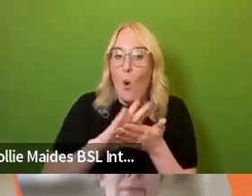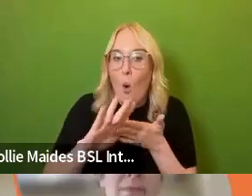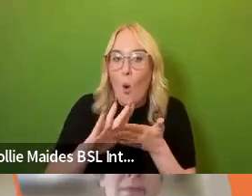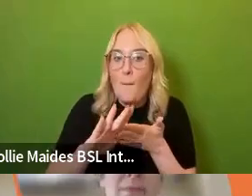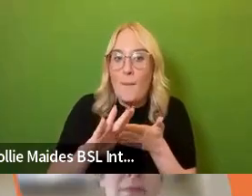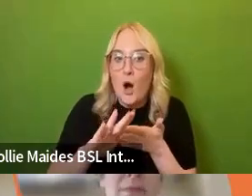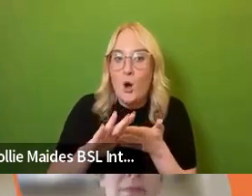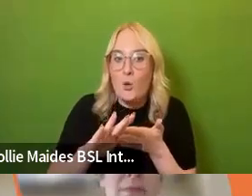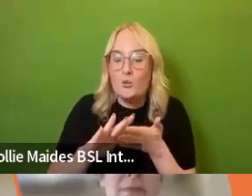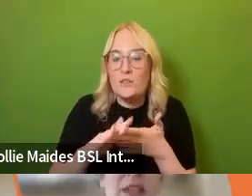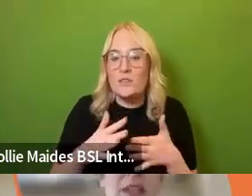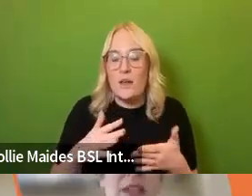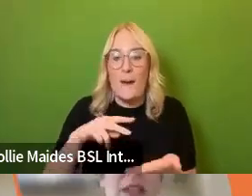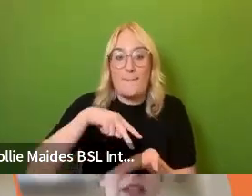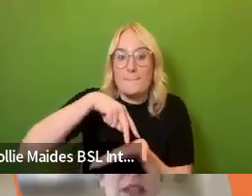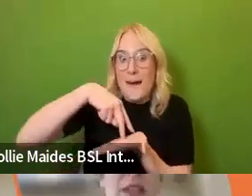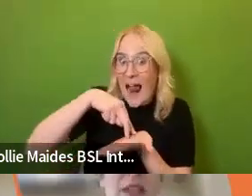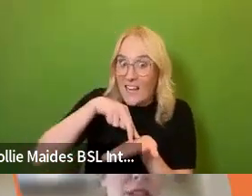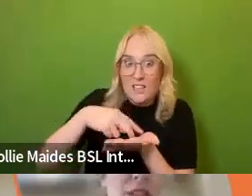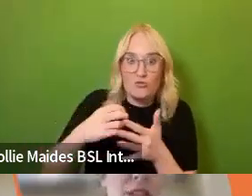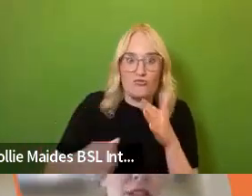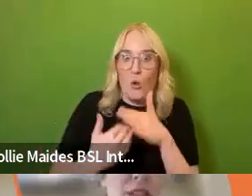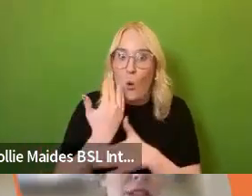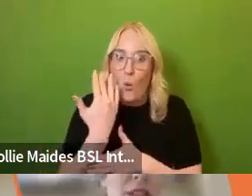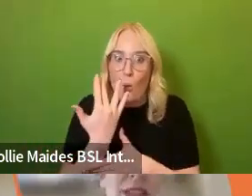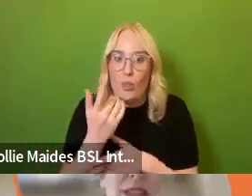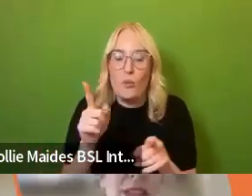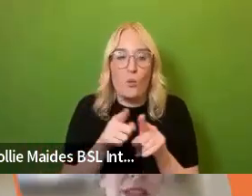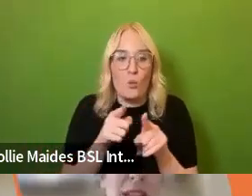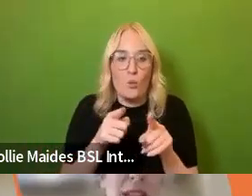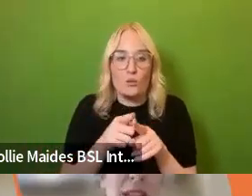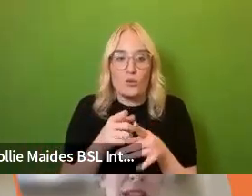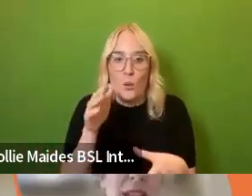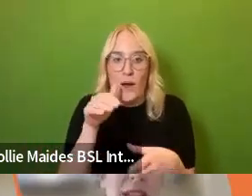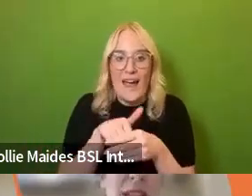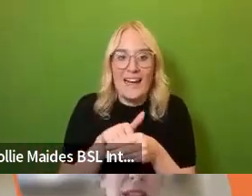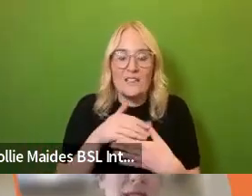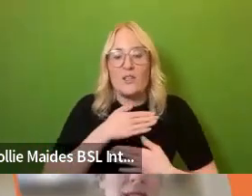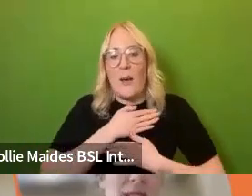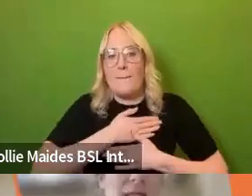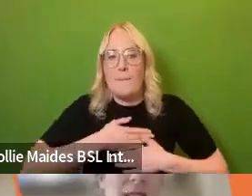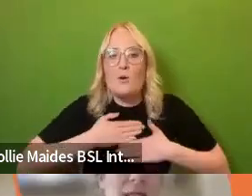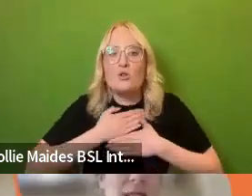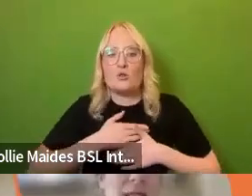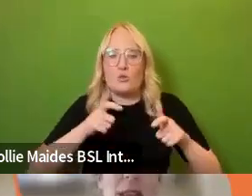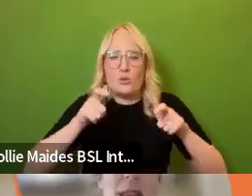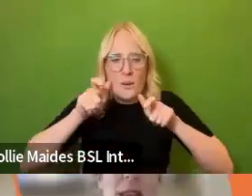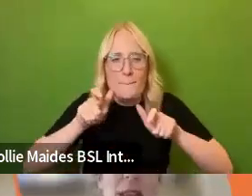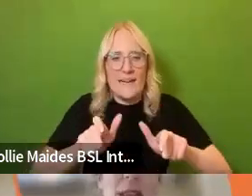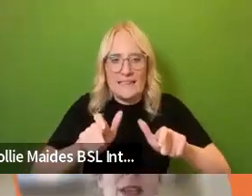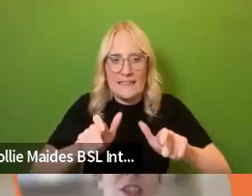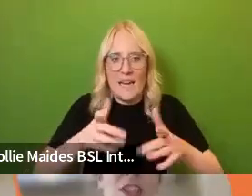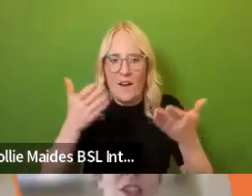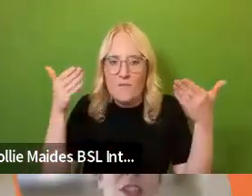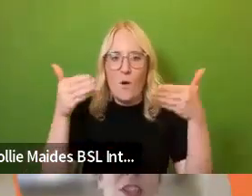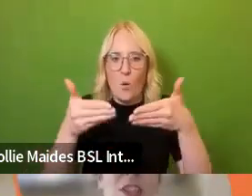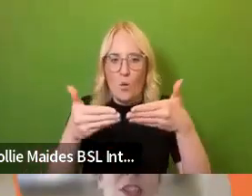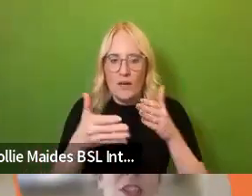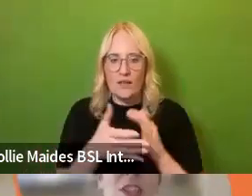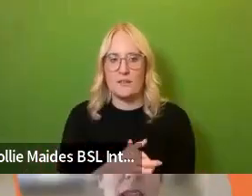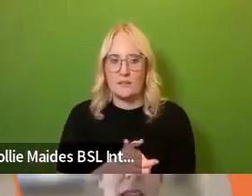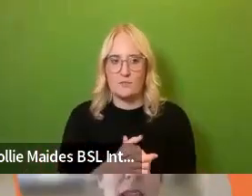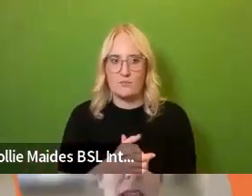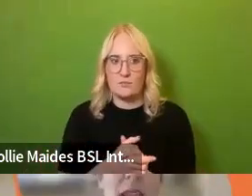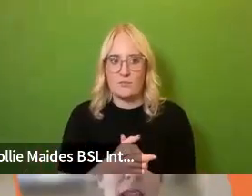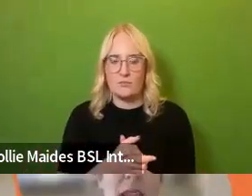system. It also includes emotional stability and focus. Okay, so when children don't